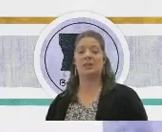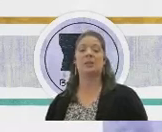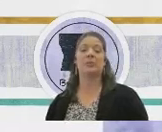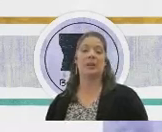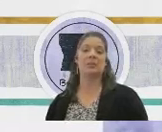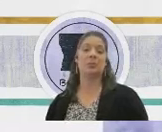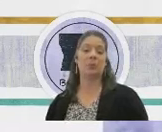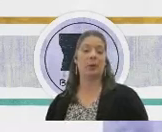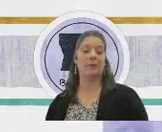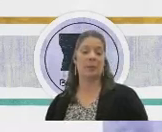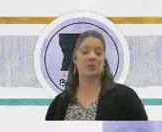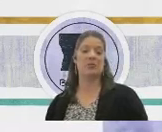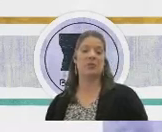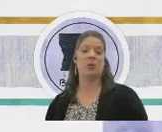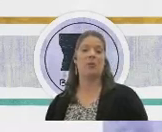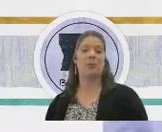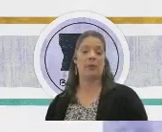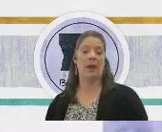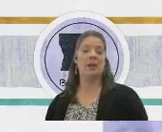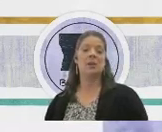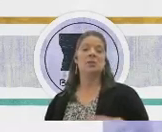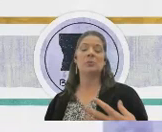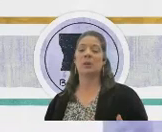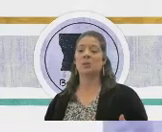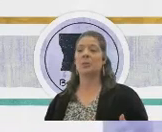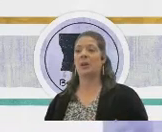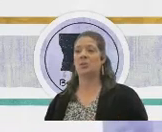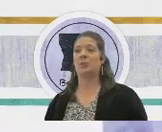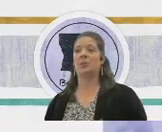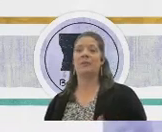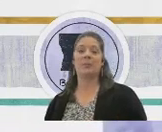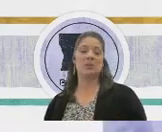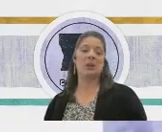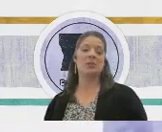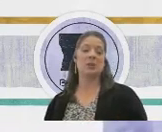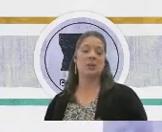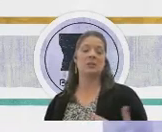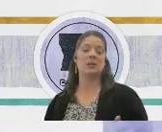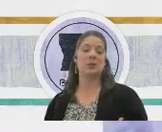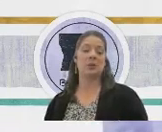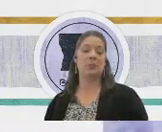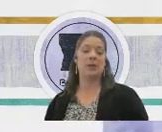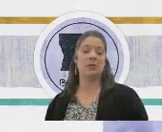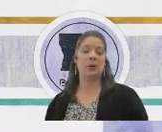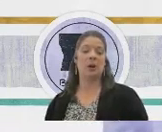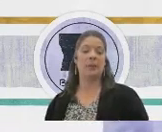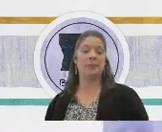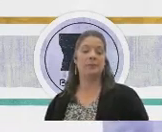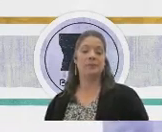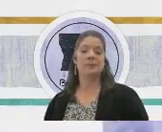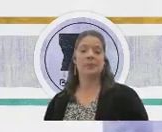Chapter 18 provides a little bit more information for you all for that. So we wanted to provide you with the information that you needed to, you know, make